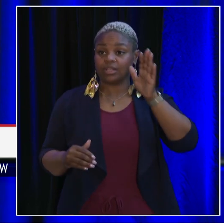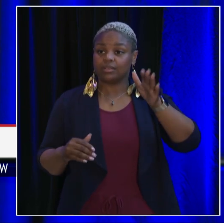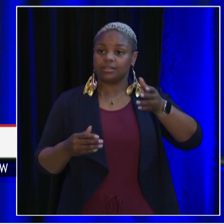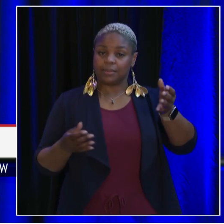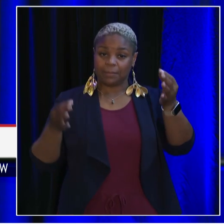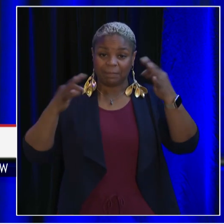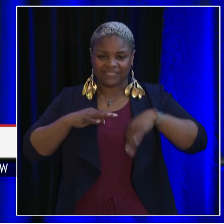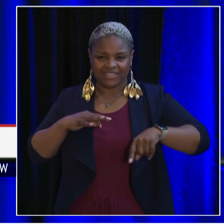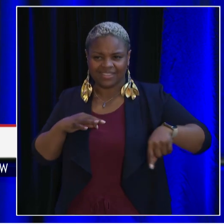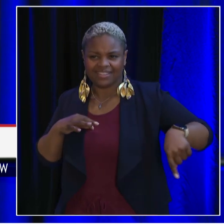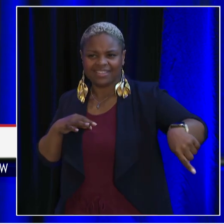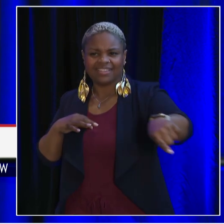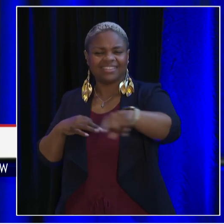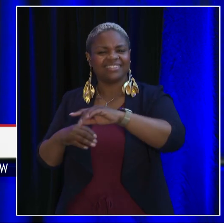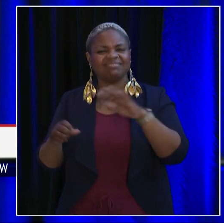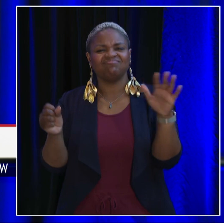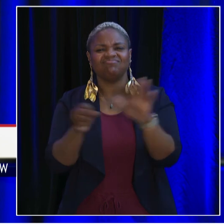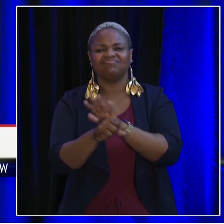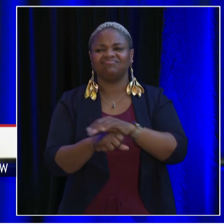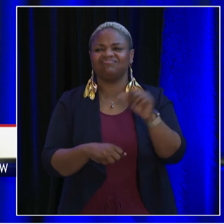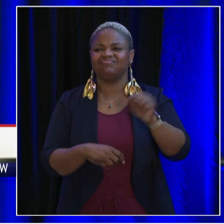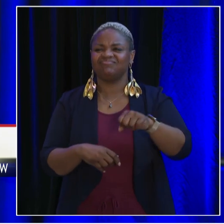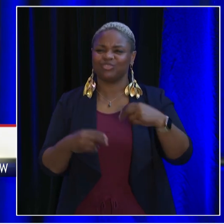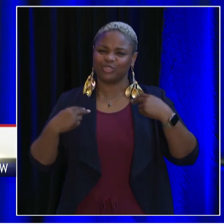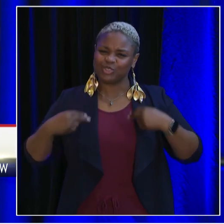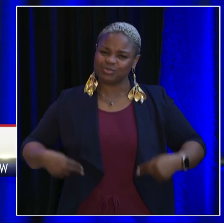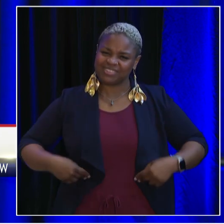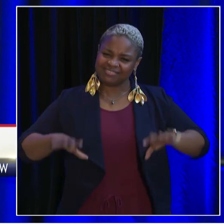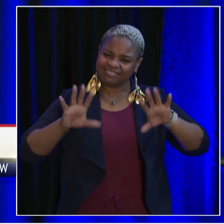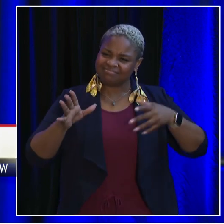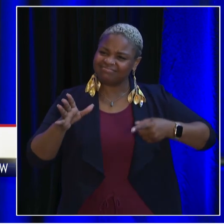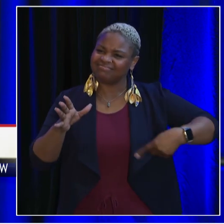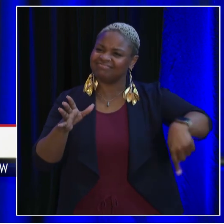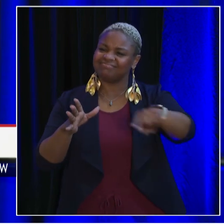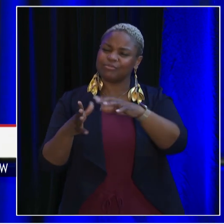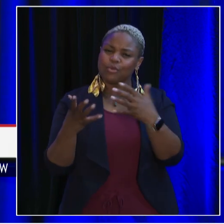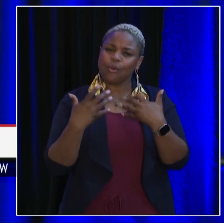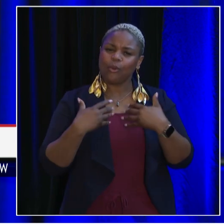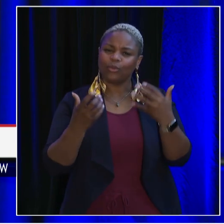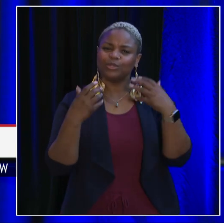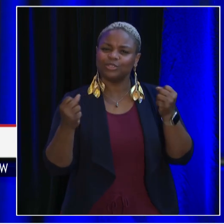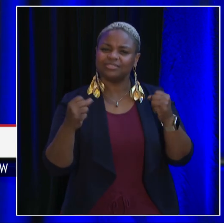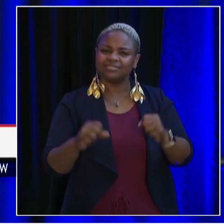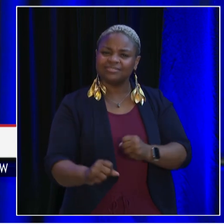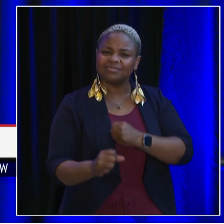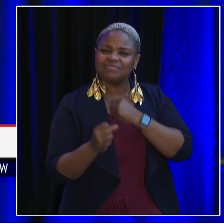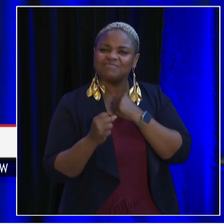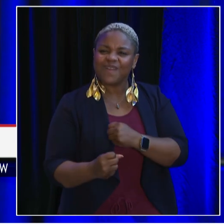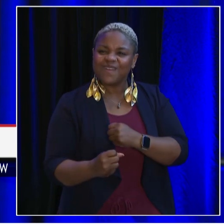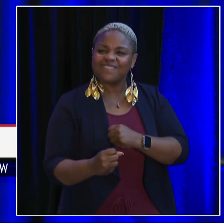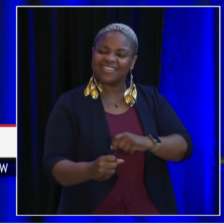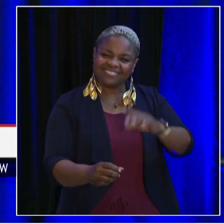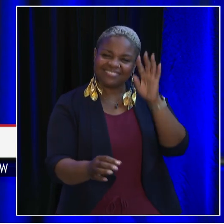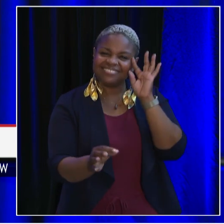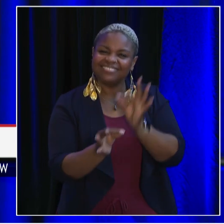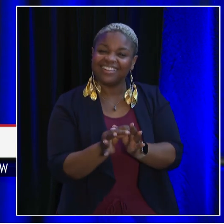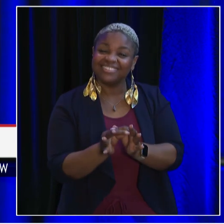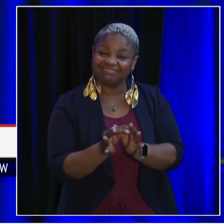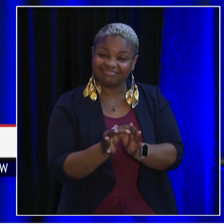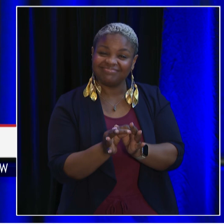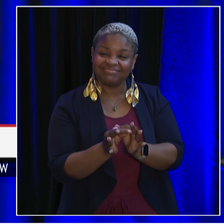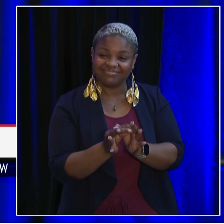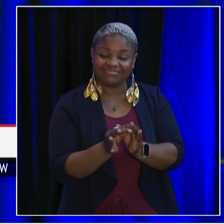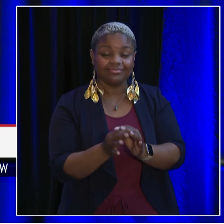family. So grant us courage, grant us strength, grant us faith, grant us